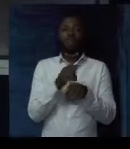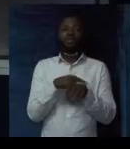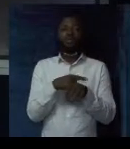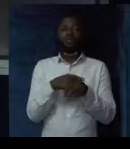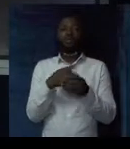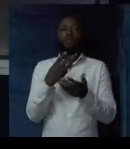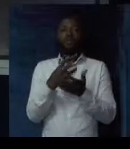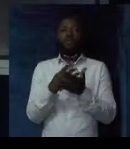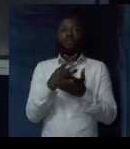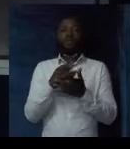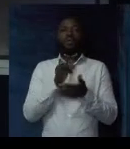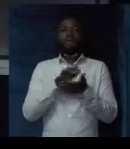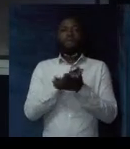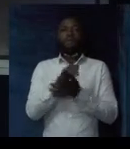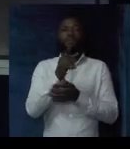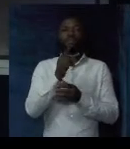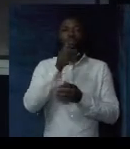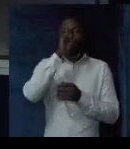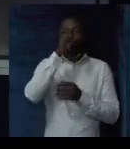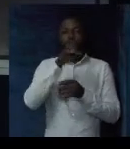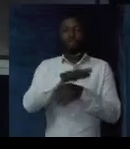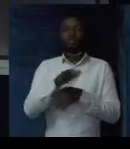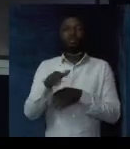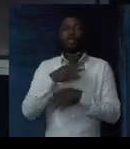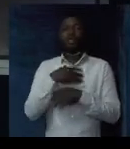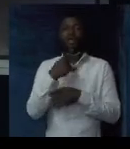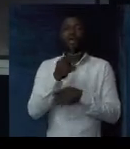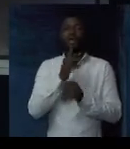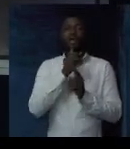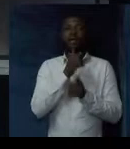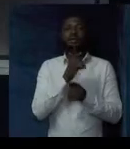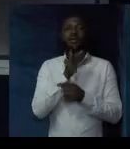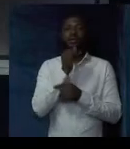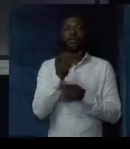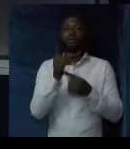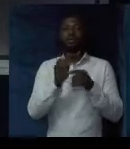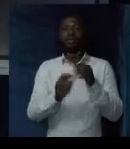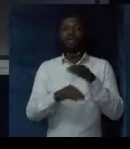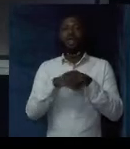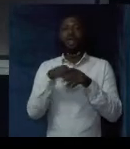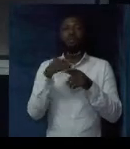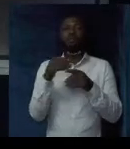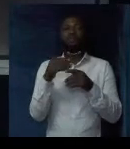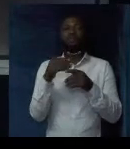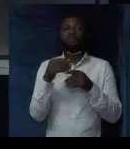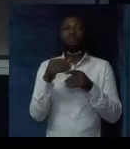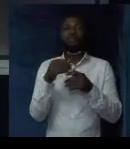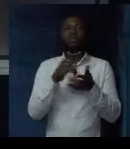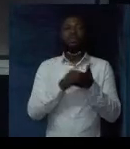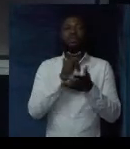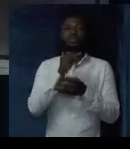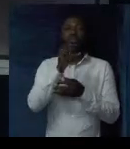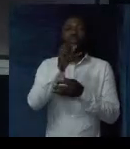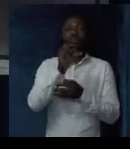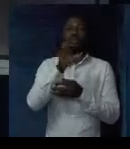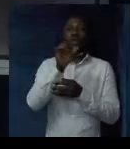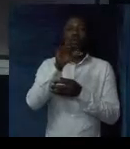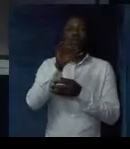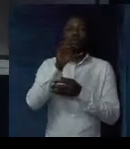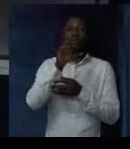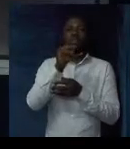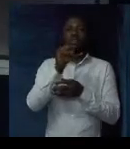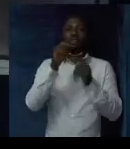time? Well, I believe you're smart children and the answer is really popping out at you and you've selected it. It is a